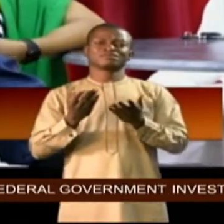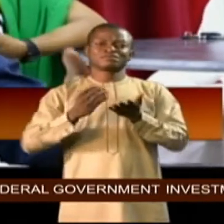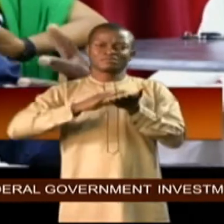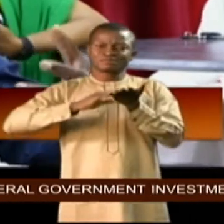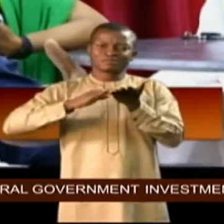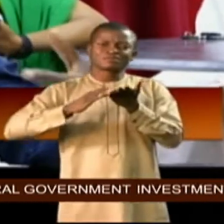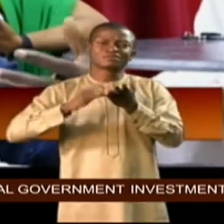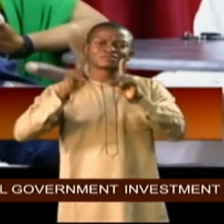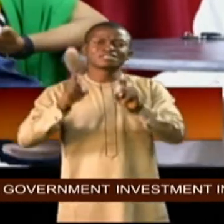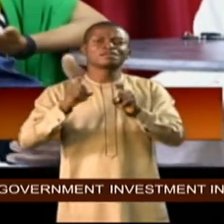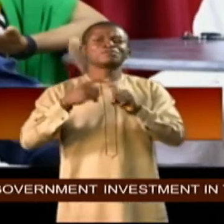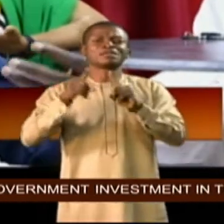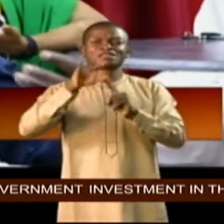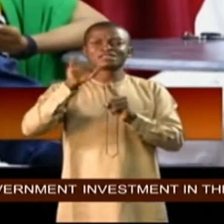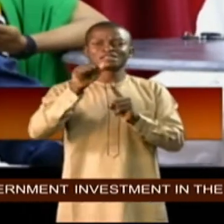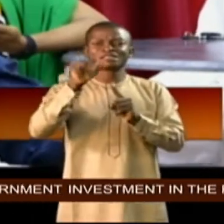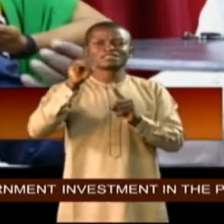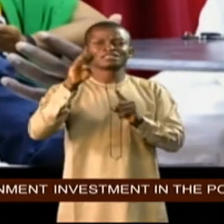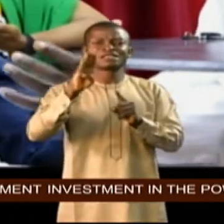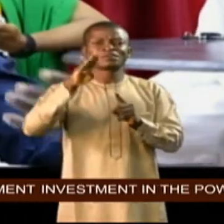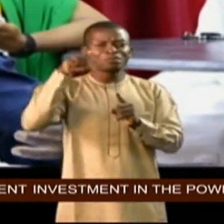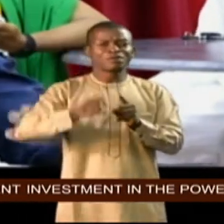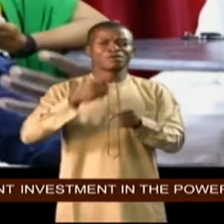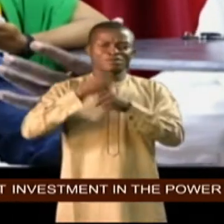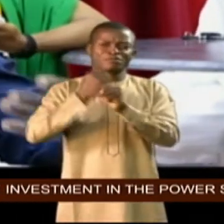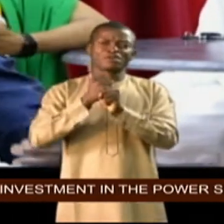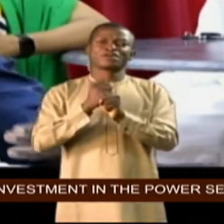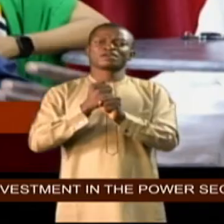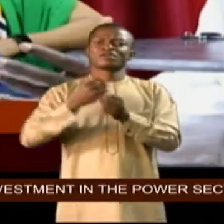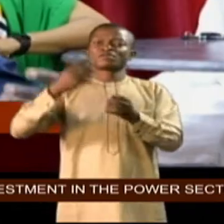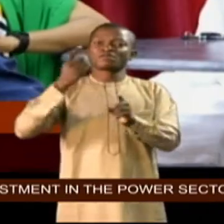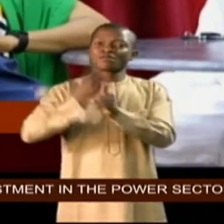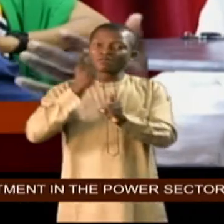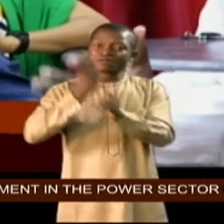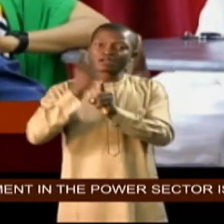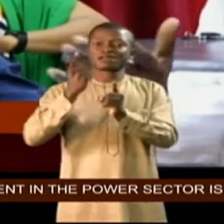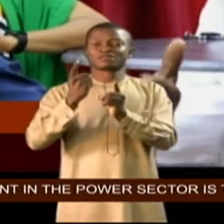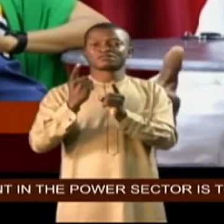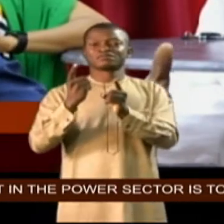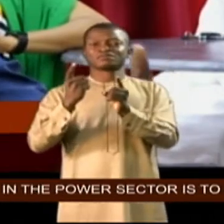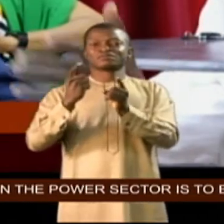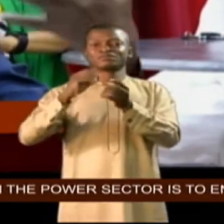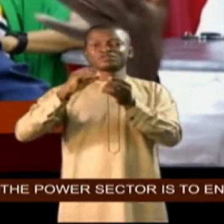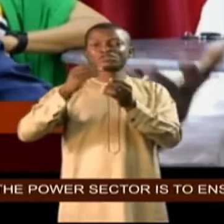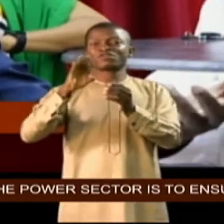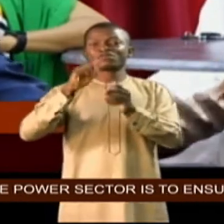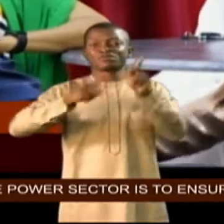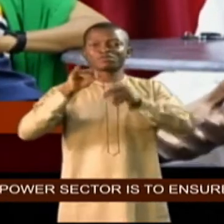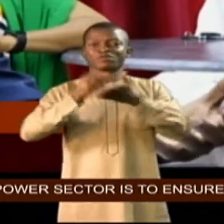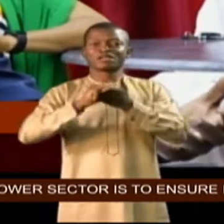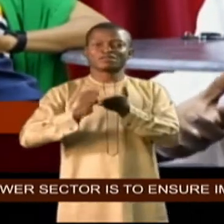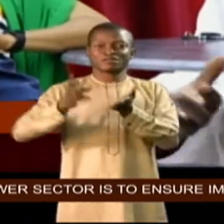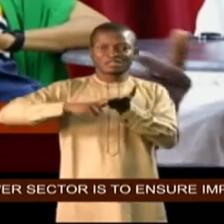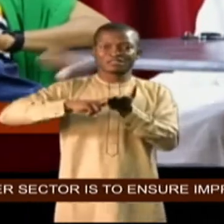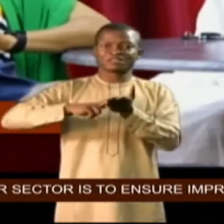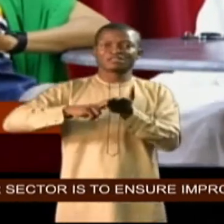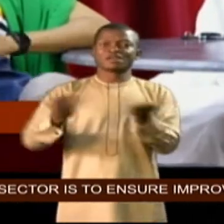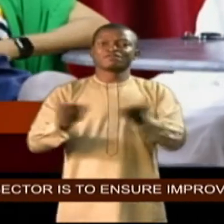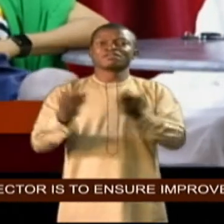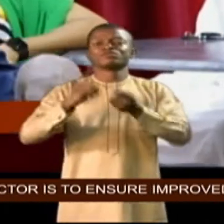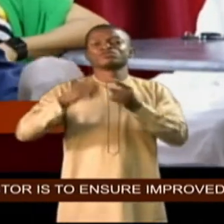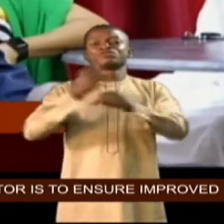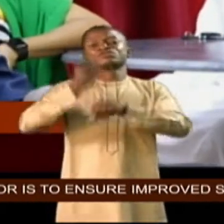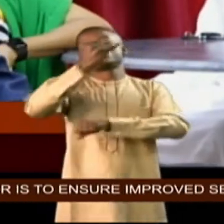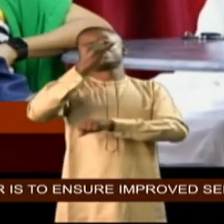rather JAMB should make the original picture of those who registered available to the institution